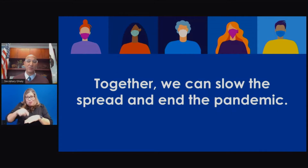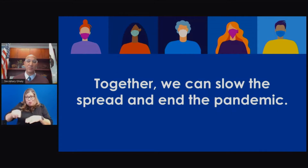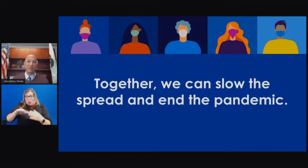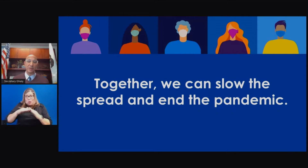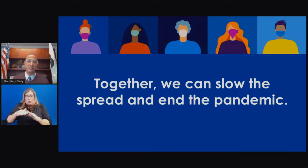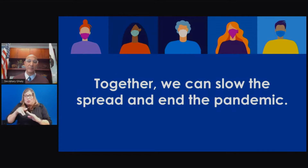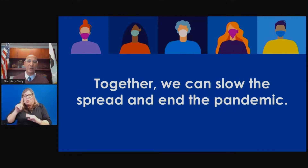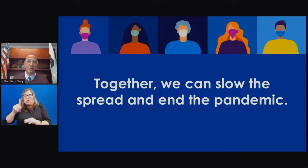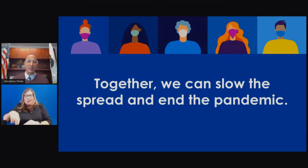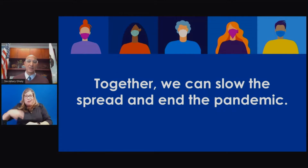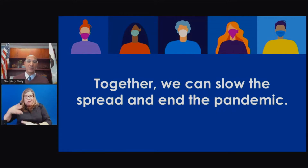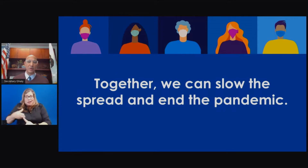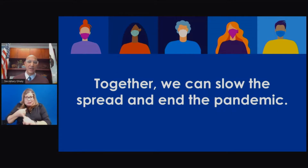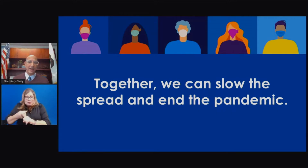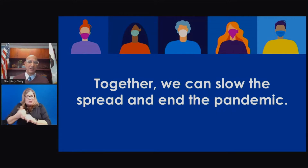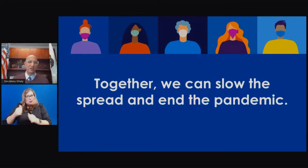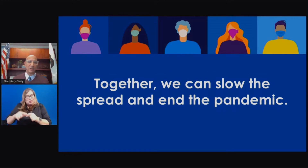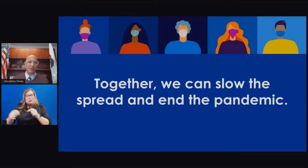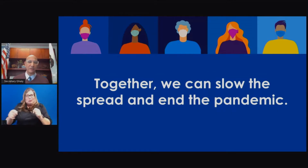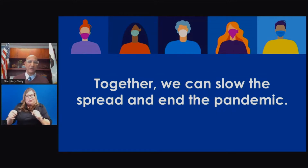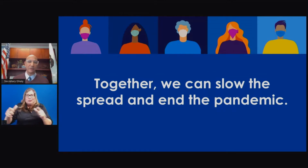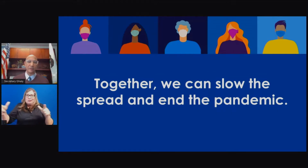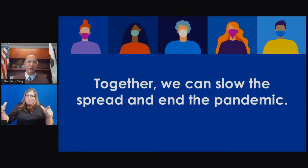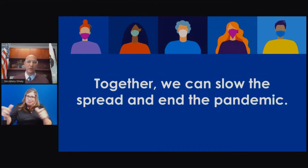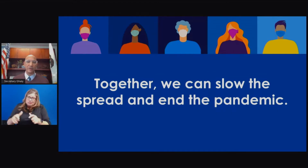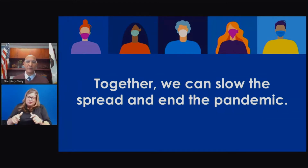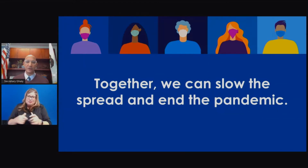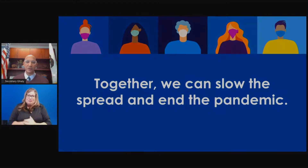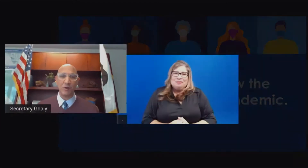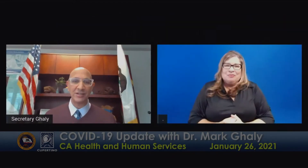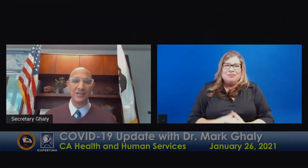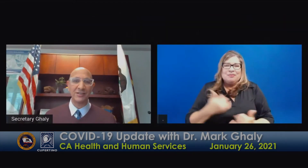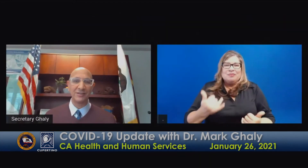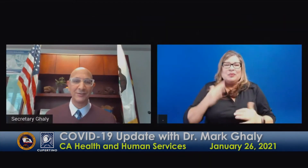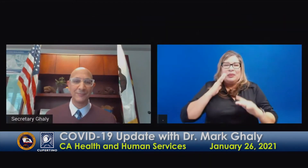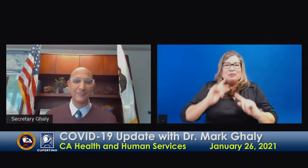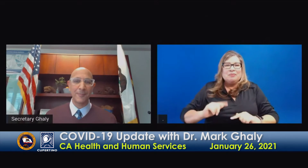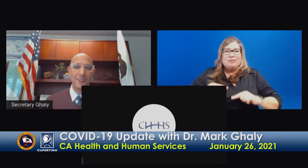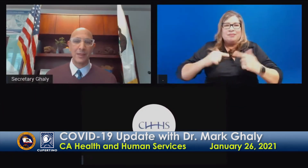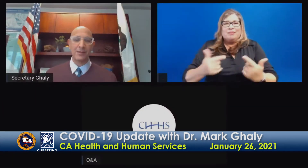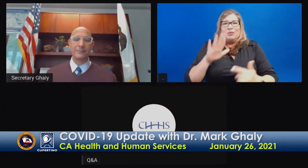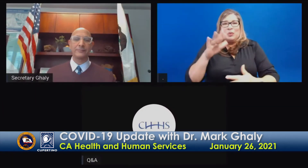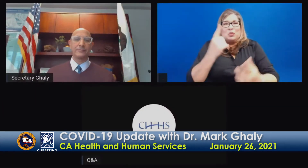state to a minimum. So, with that, I'll turn it over for the first question.